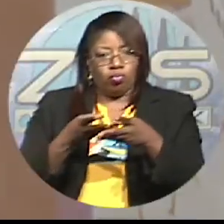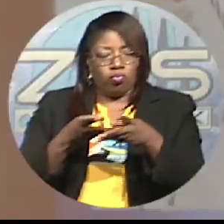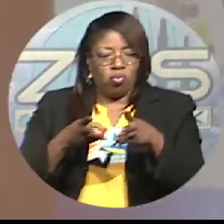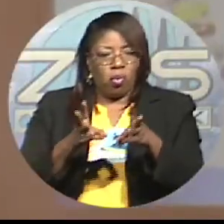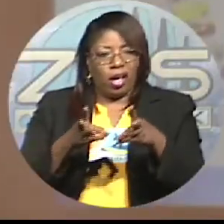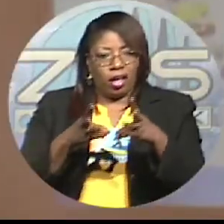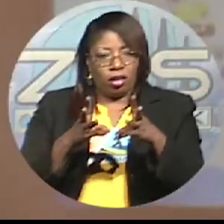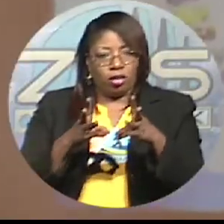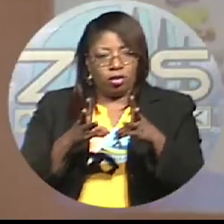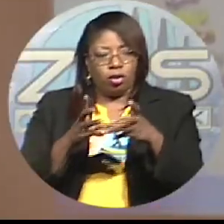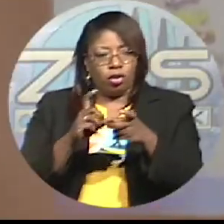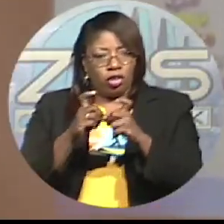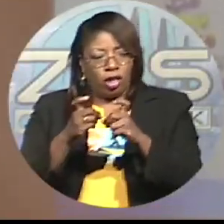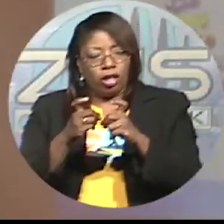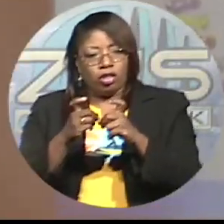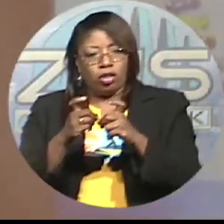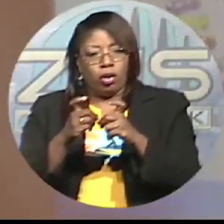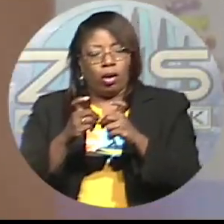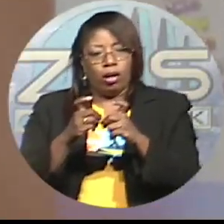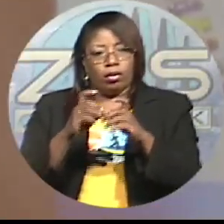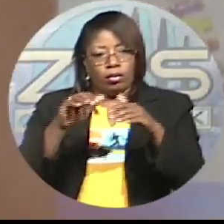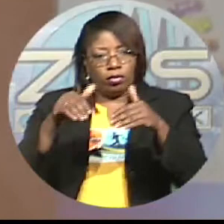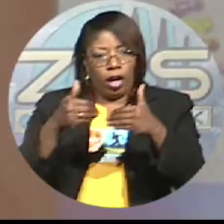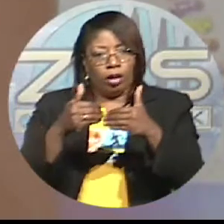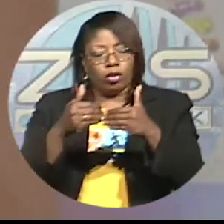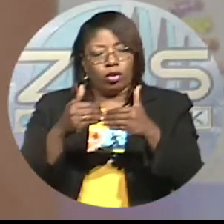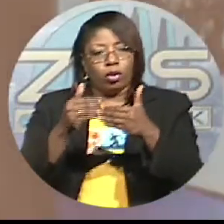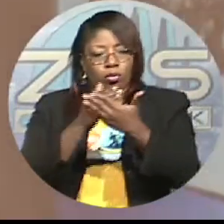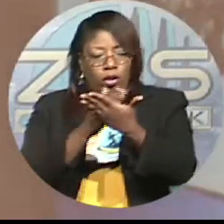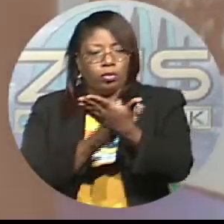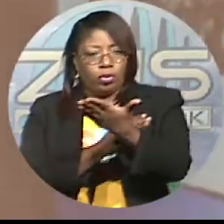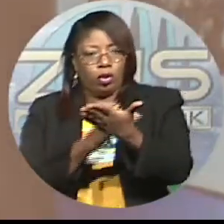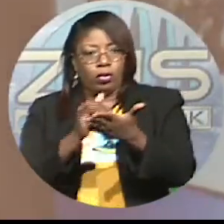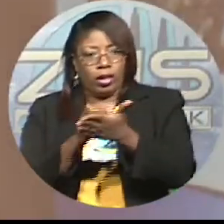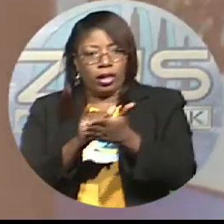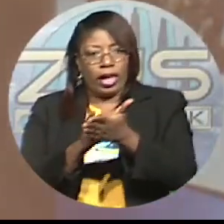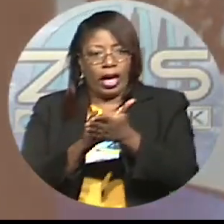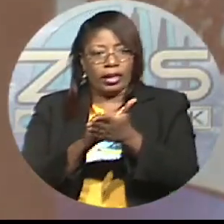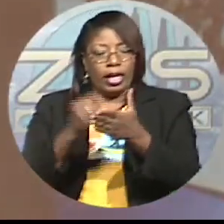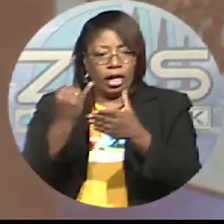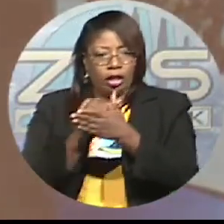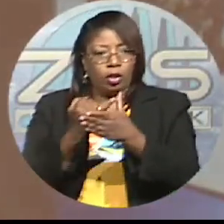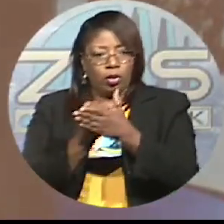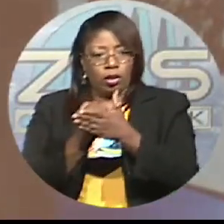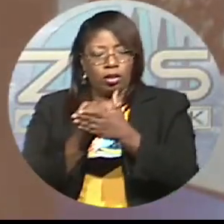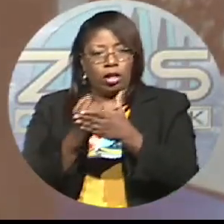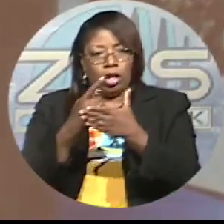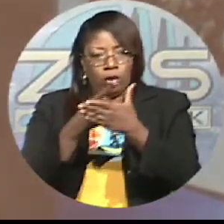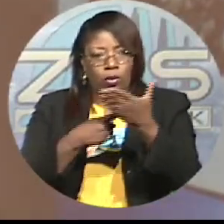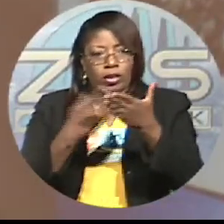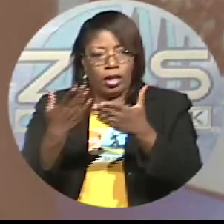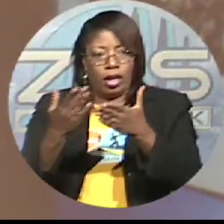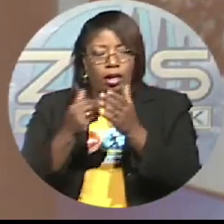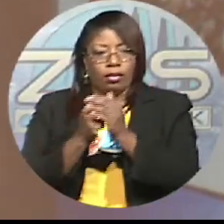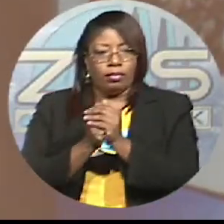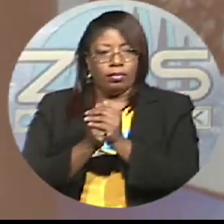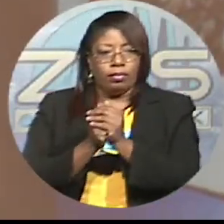was possible, but there were several key items that needed to be addressed, inclusive of what is received at the landfill.